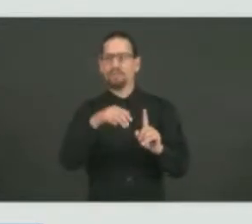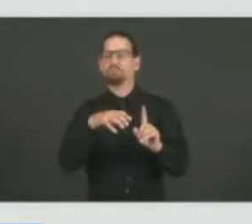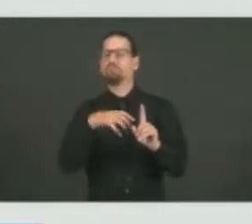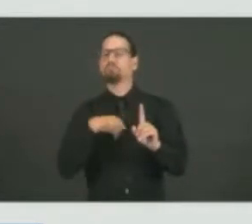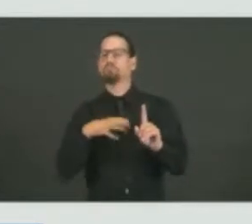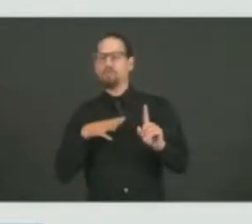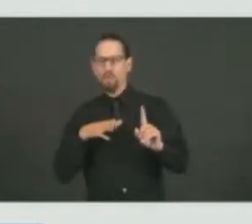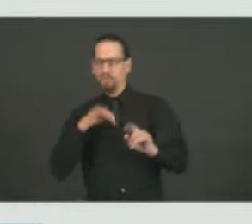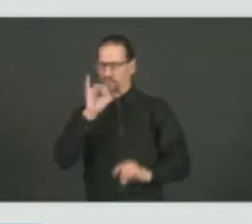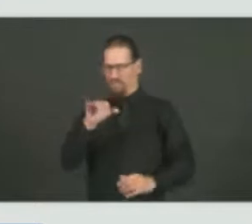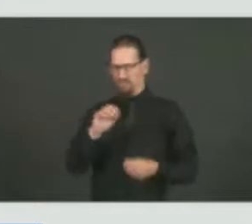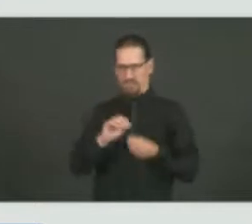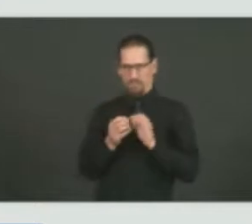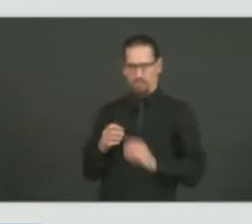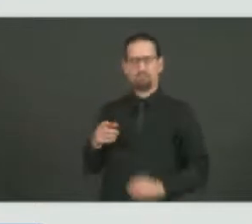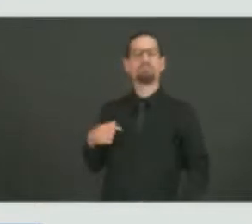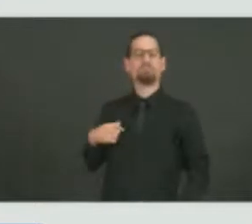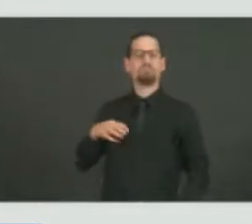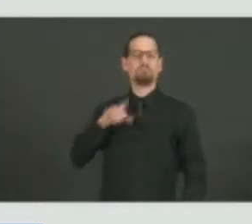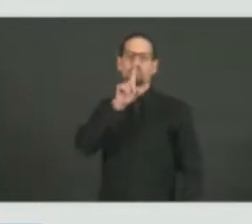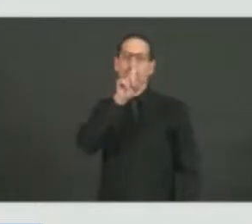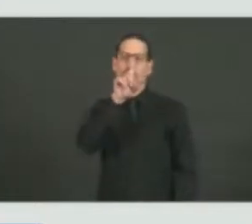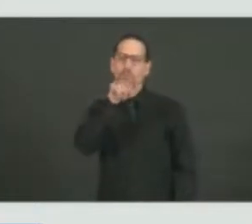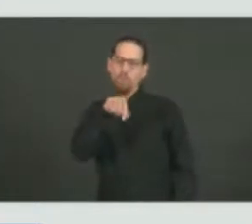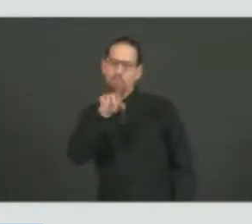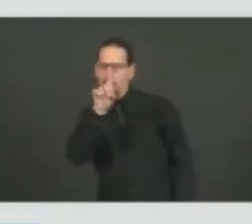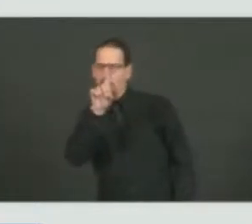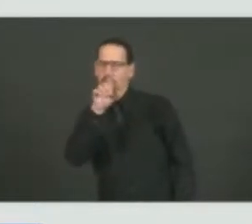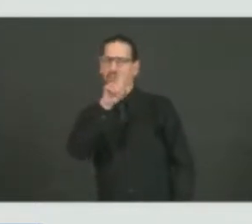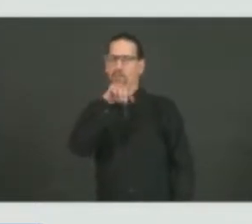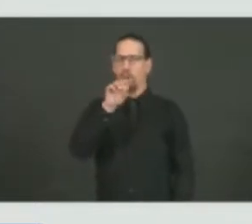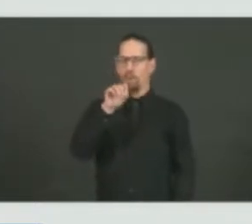below 1.1 if we're going to move forward a phase.